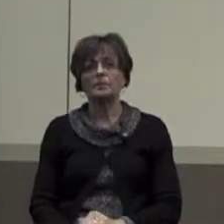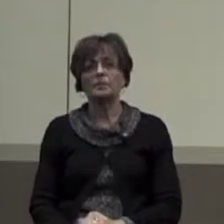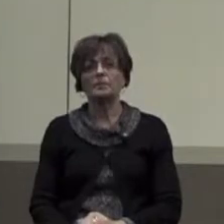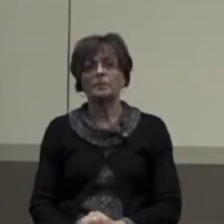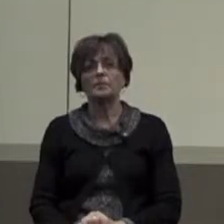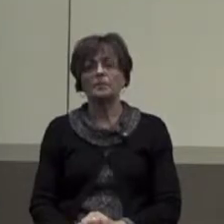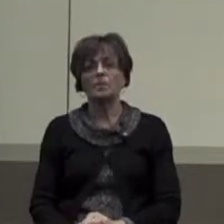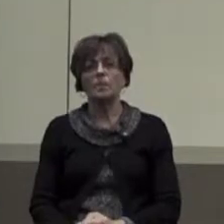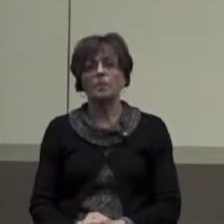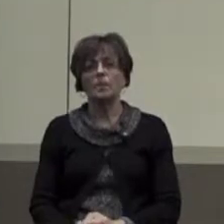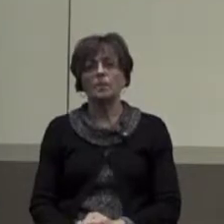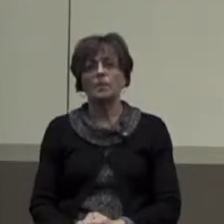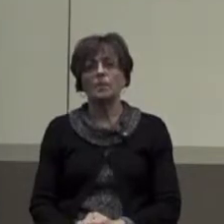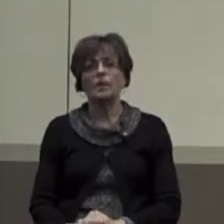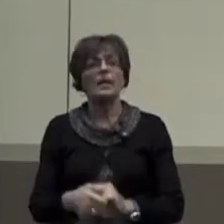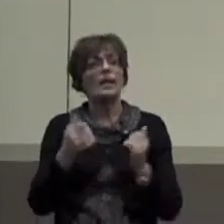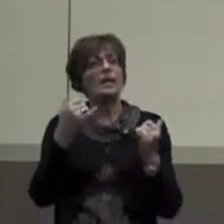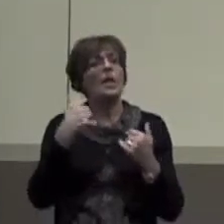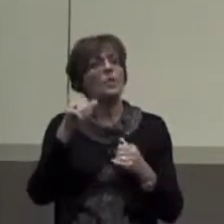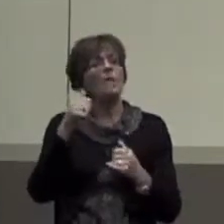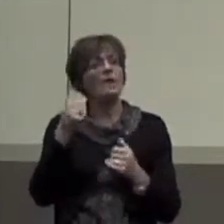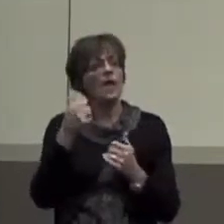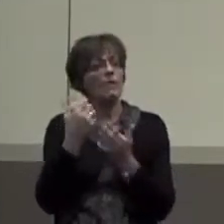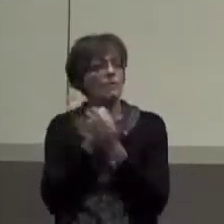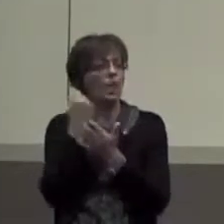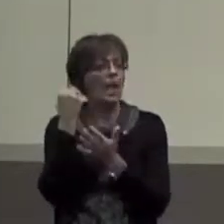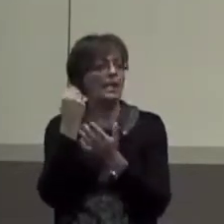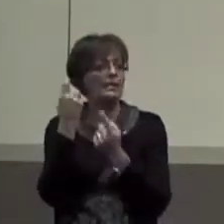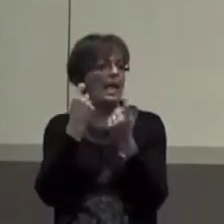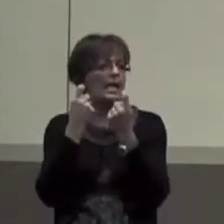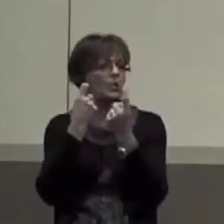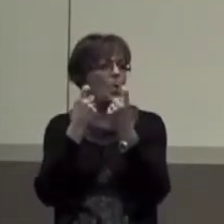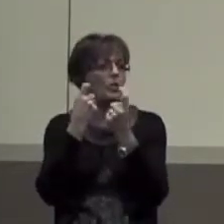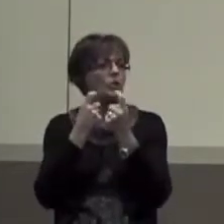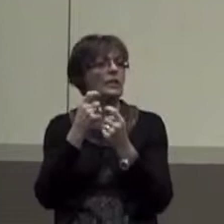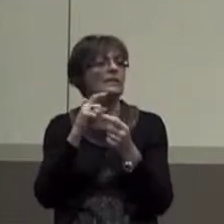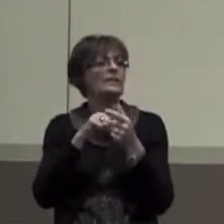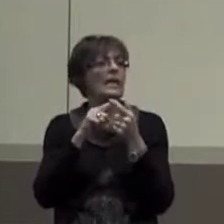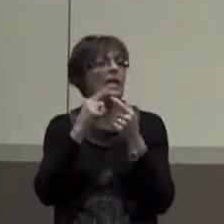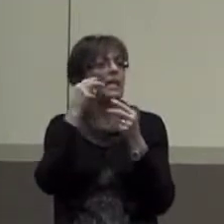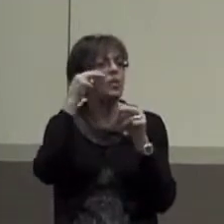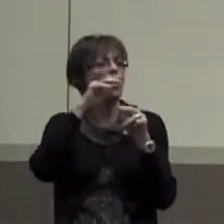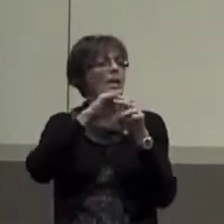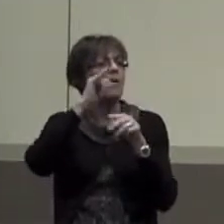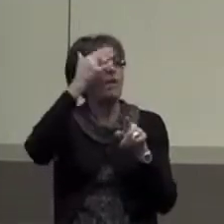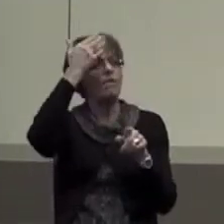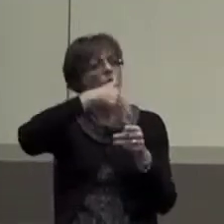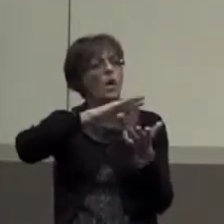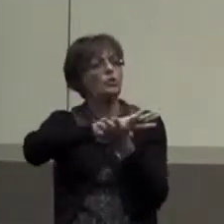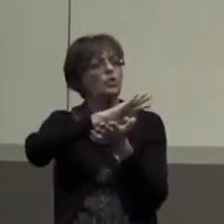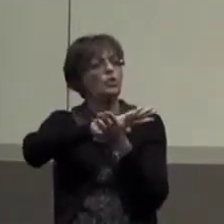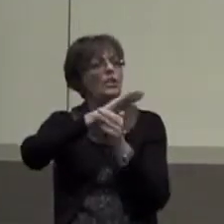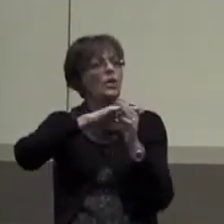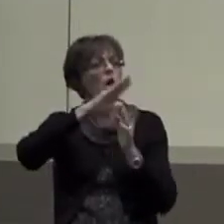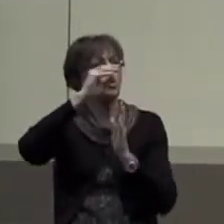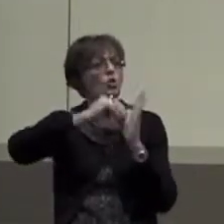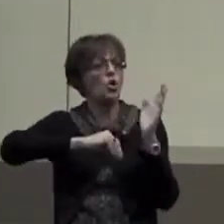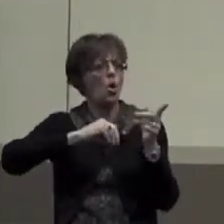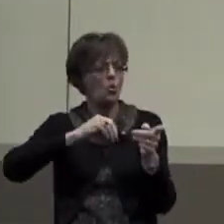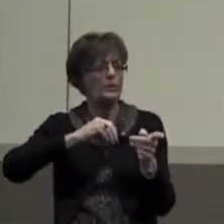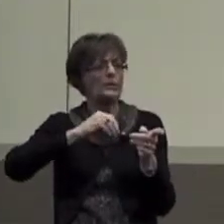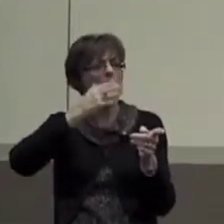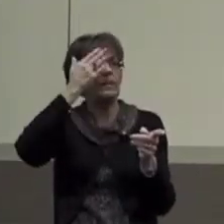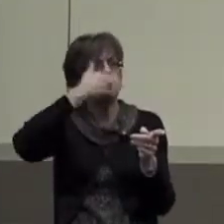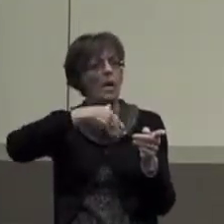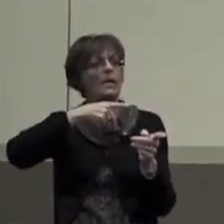So now you have another chance to ask questions, and you can revisit that front sheet on your notes packet to write down